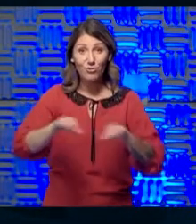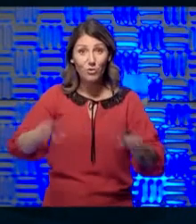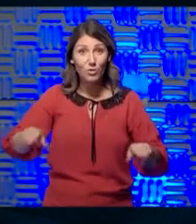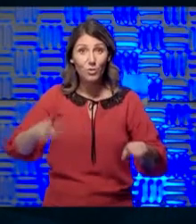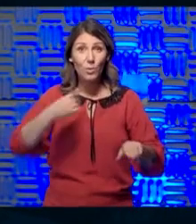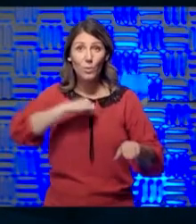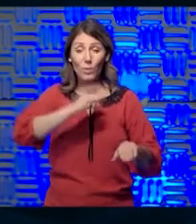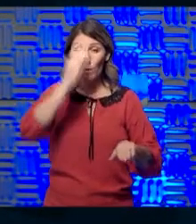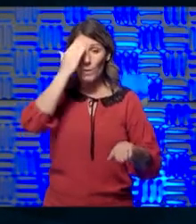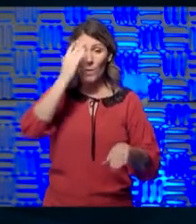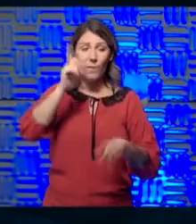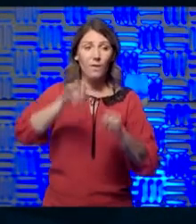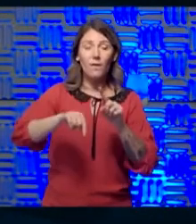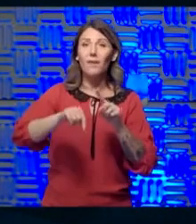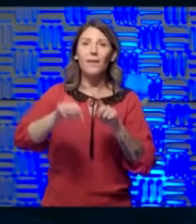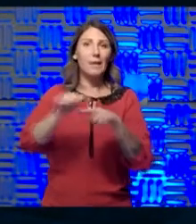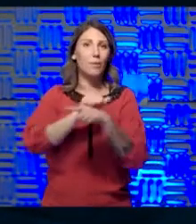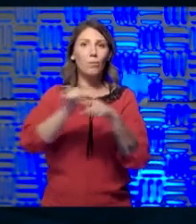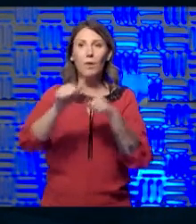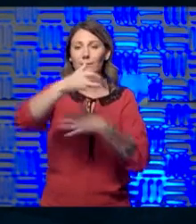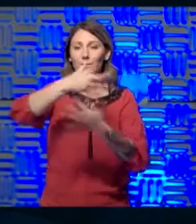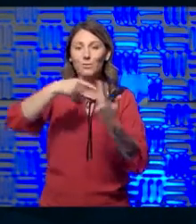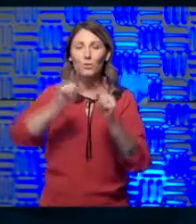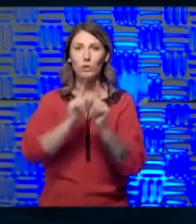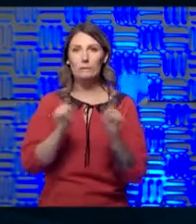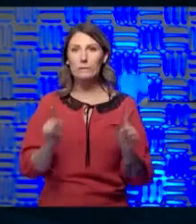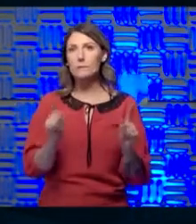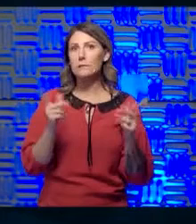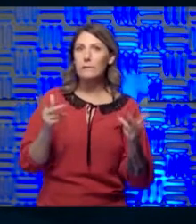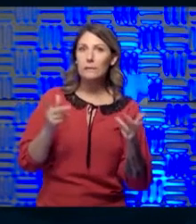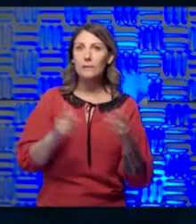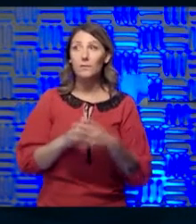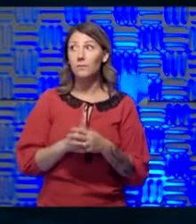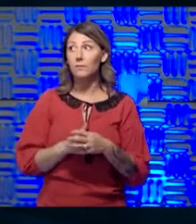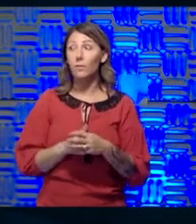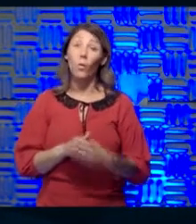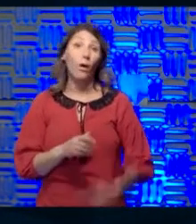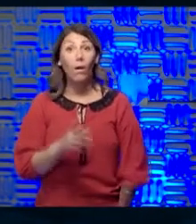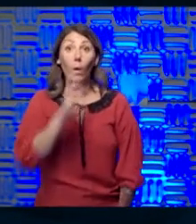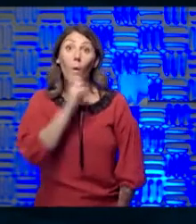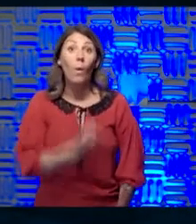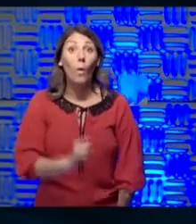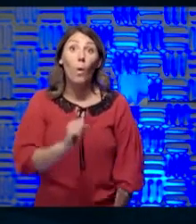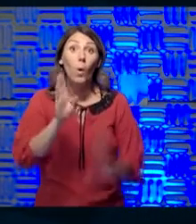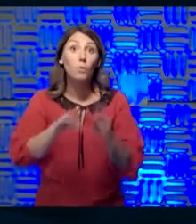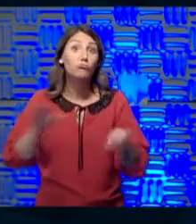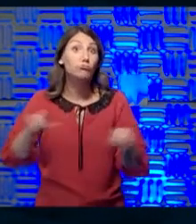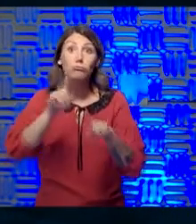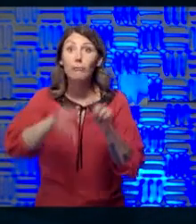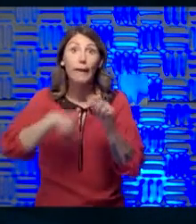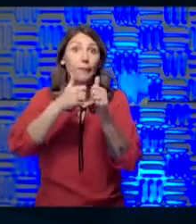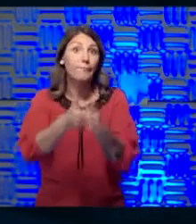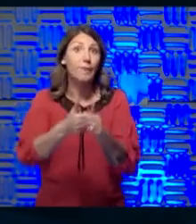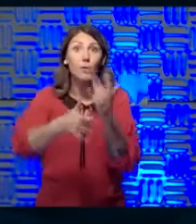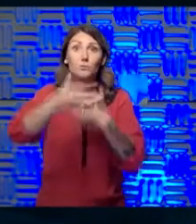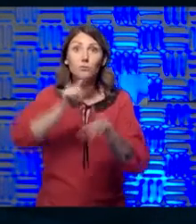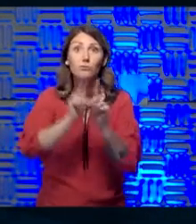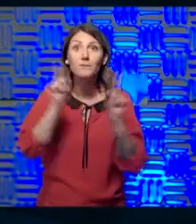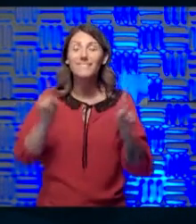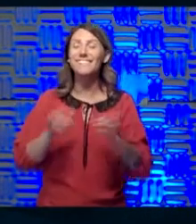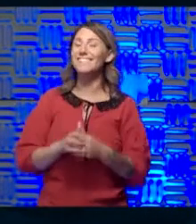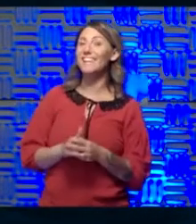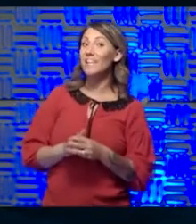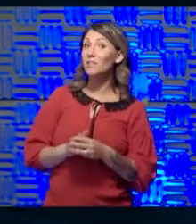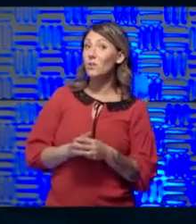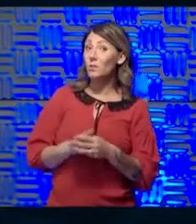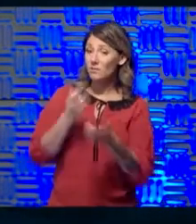are not able to practice social distancing. Do you think that Old children can't practice at any social time in the distancing. next few months it would be safe